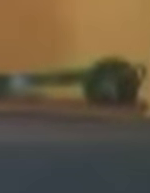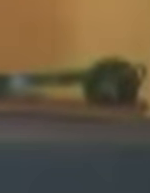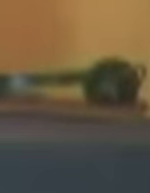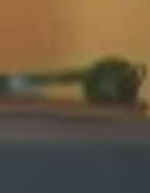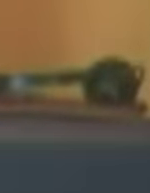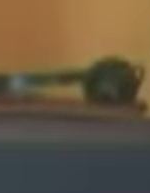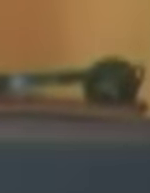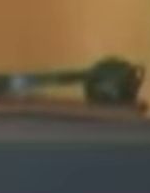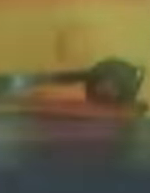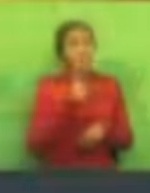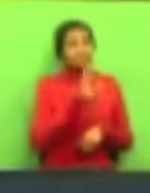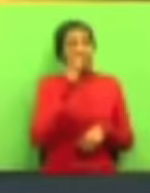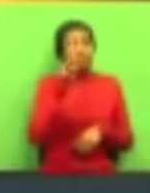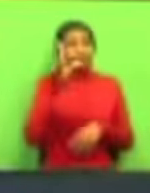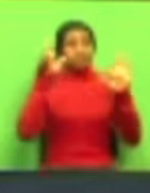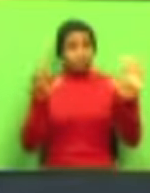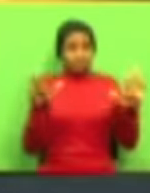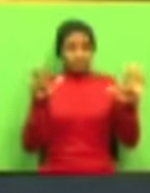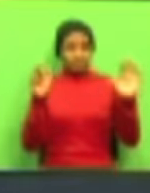Yes, 318.